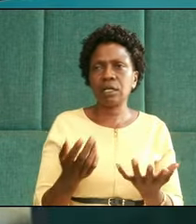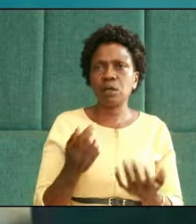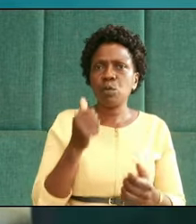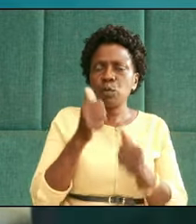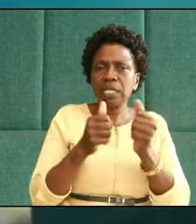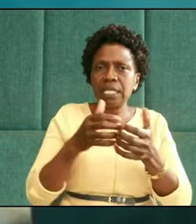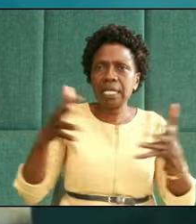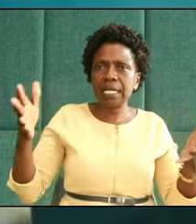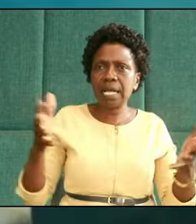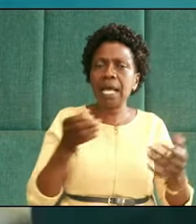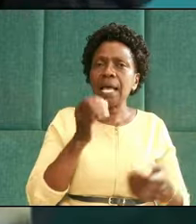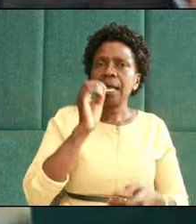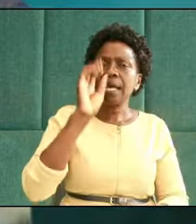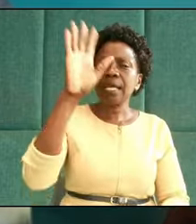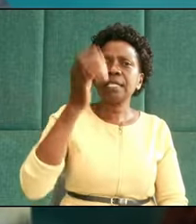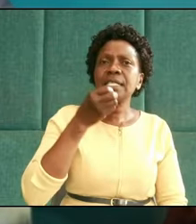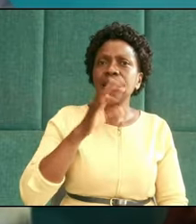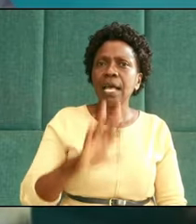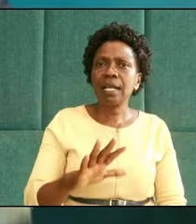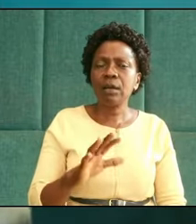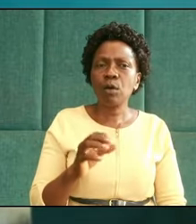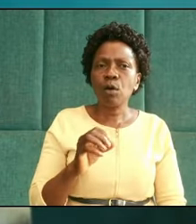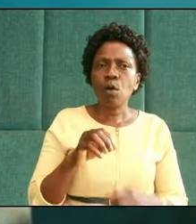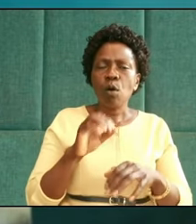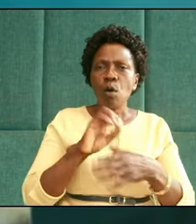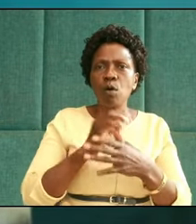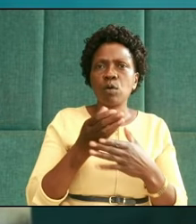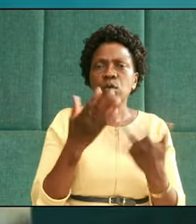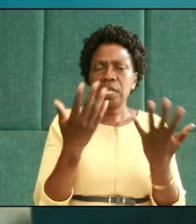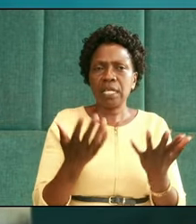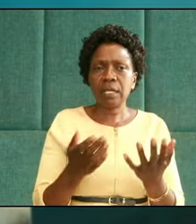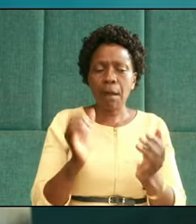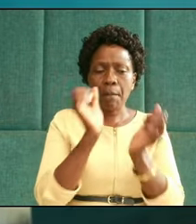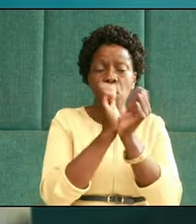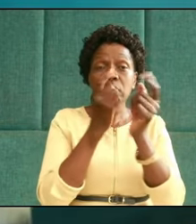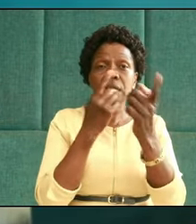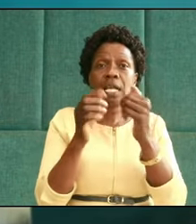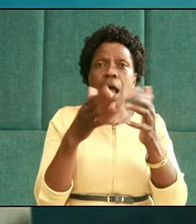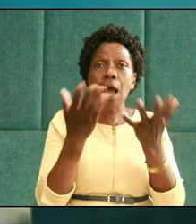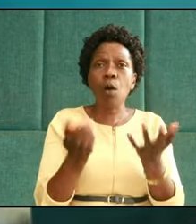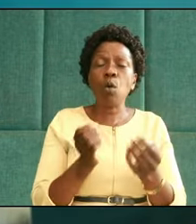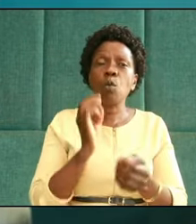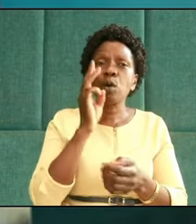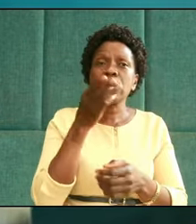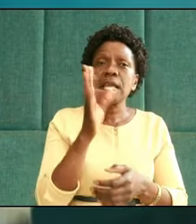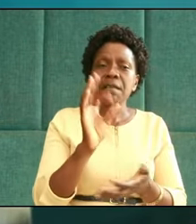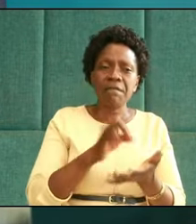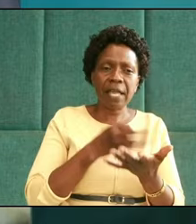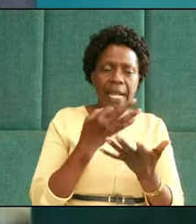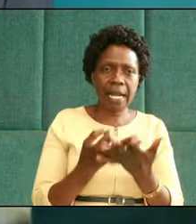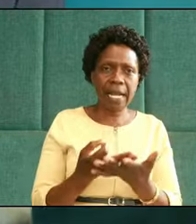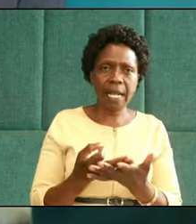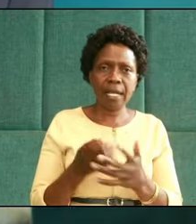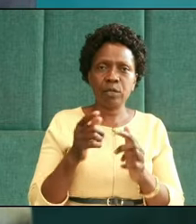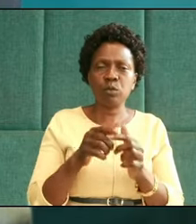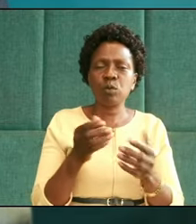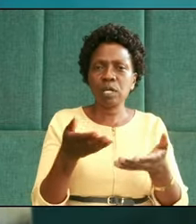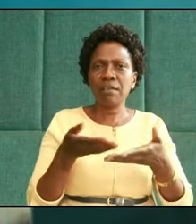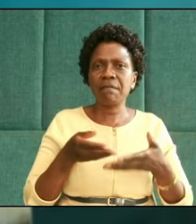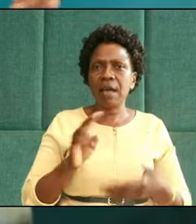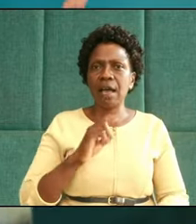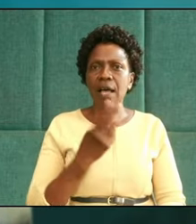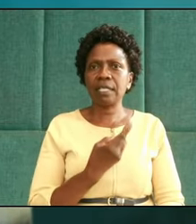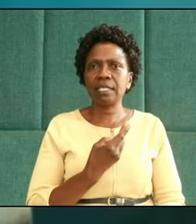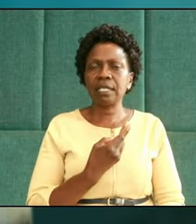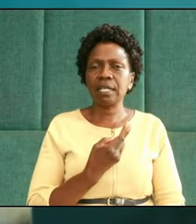Which is greater, his son or the mansions? Paul is saying here, how will he fail to give us